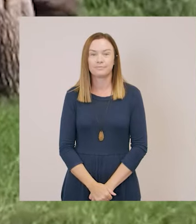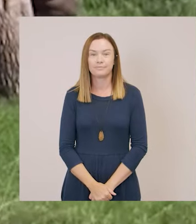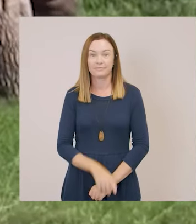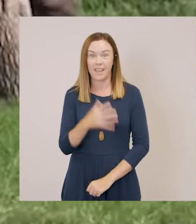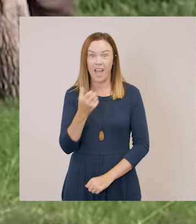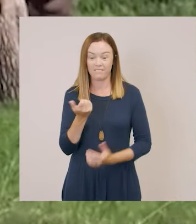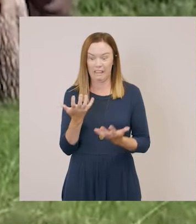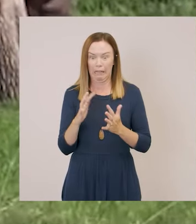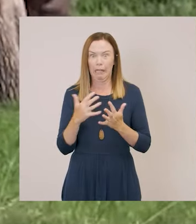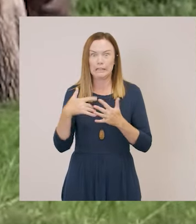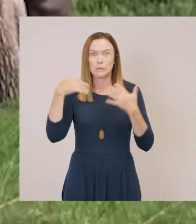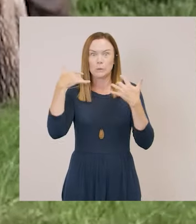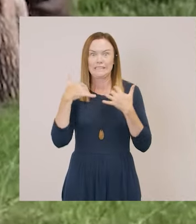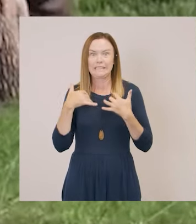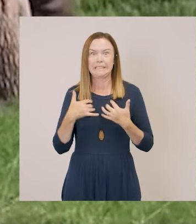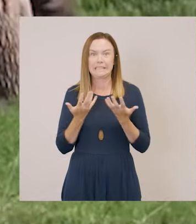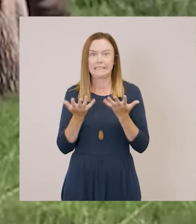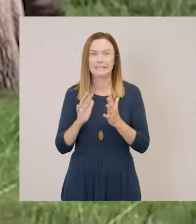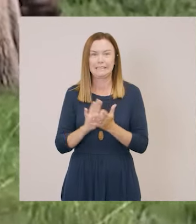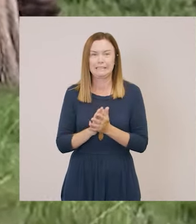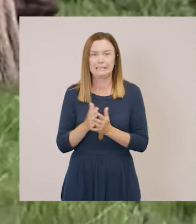Is anyone else's palm sweating?